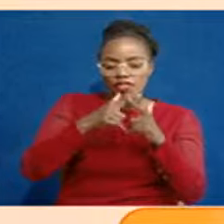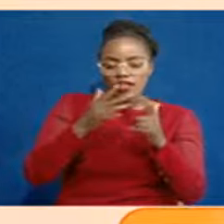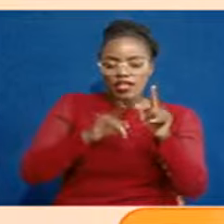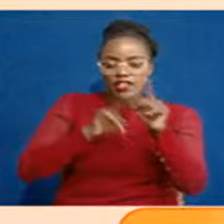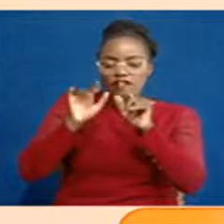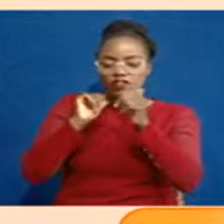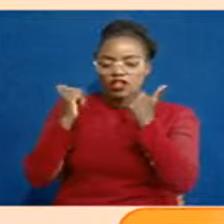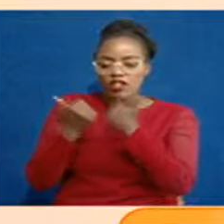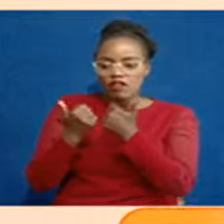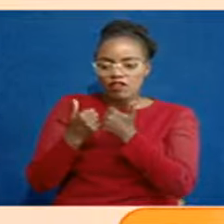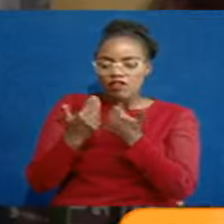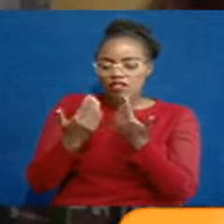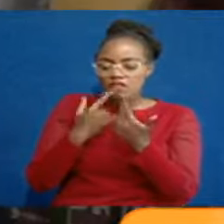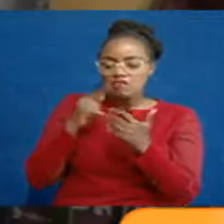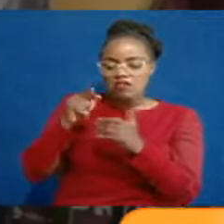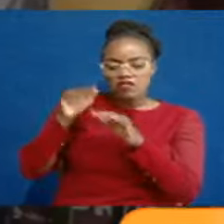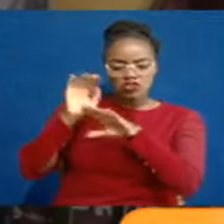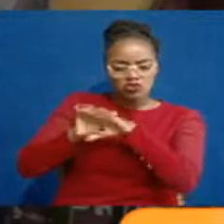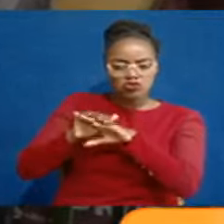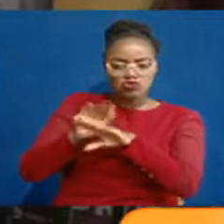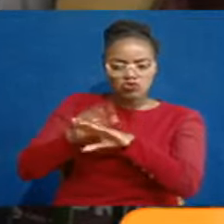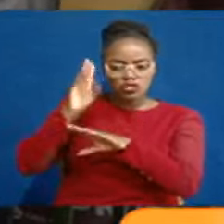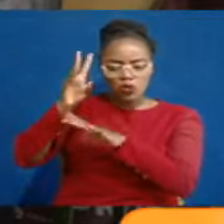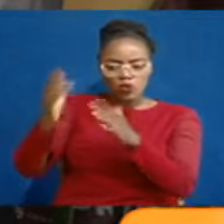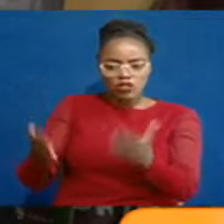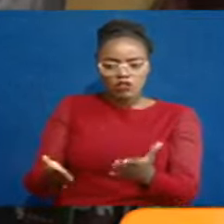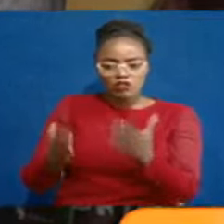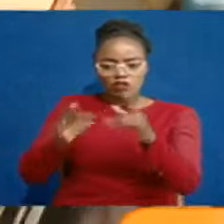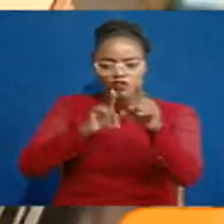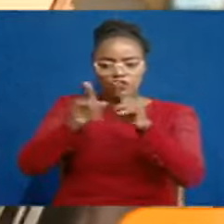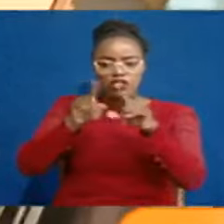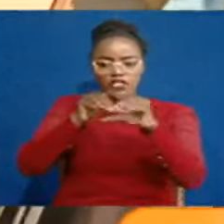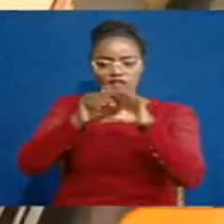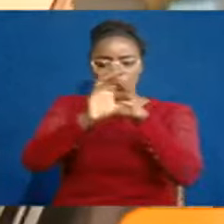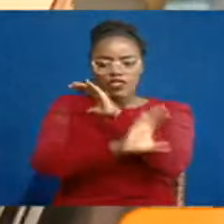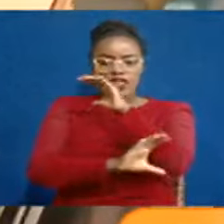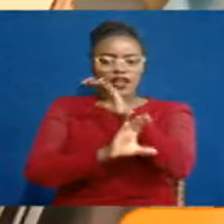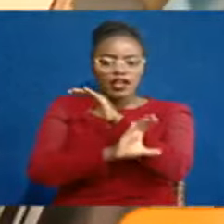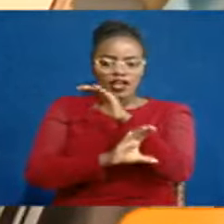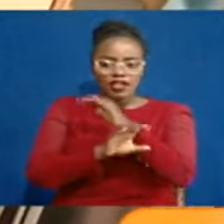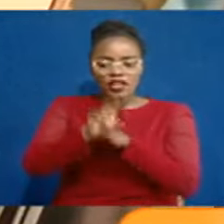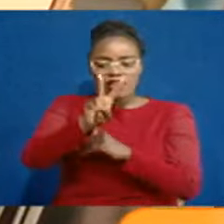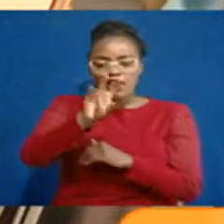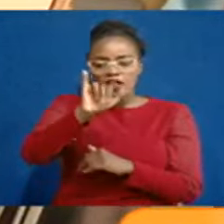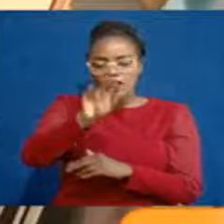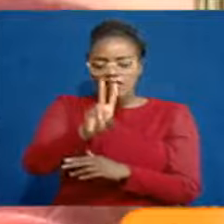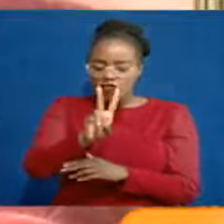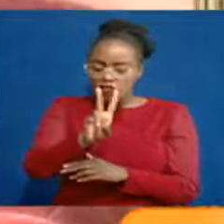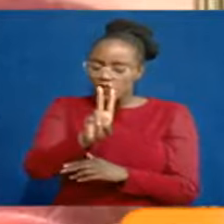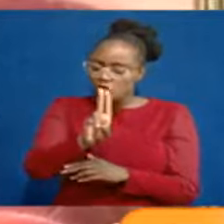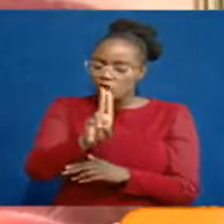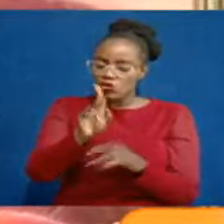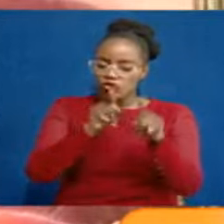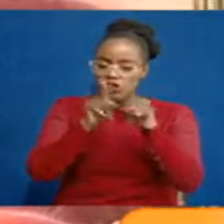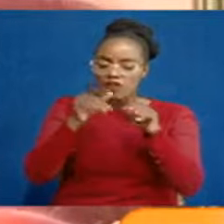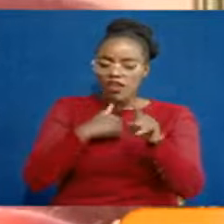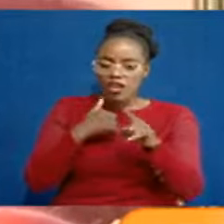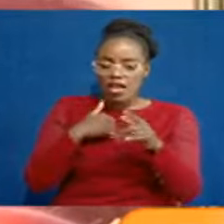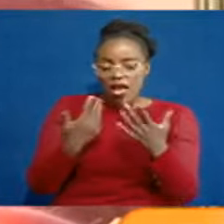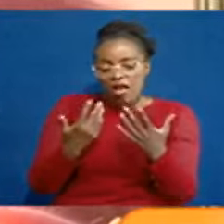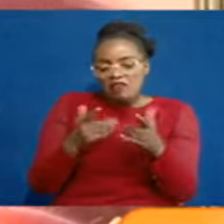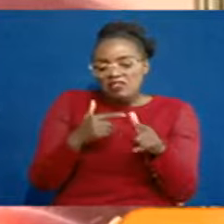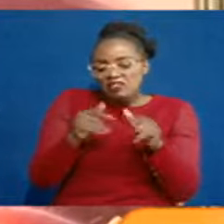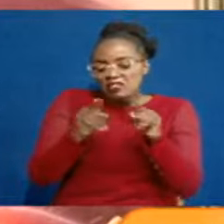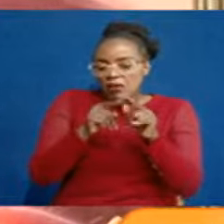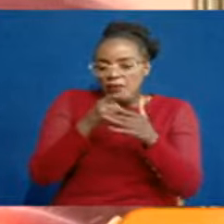agents have praised the venture, saying it will greatly boost tourism in the country. As Viutravel, you know, we have packages for Malaysia. We have packages for Asia